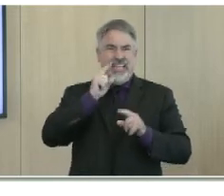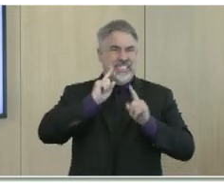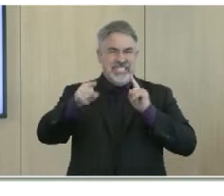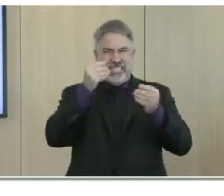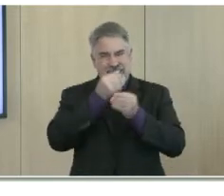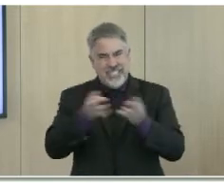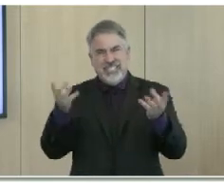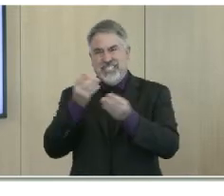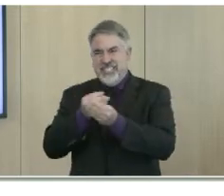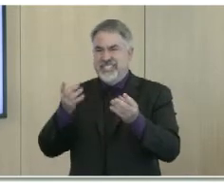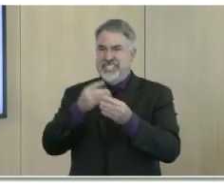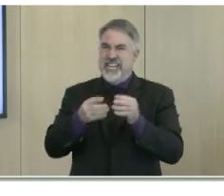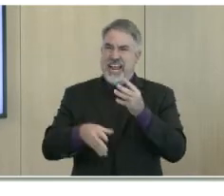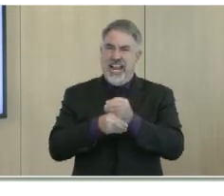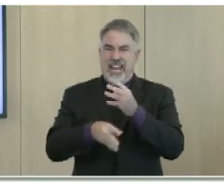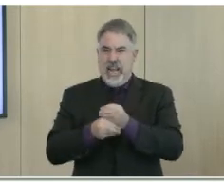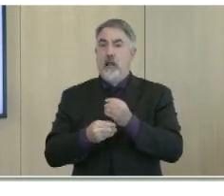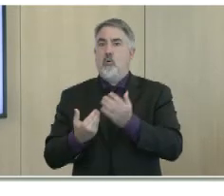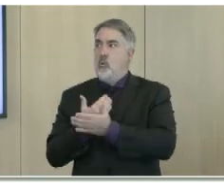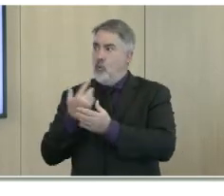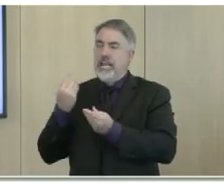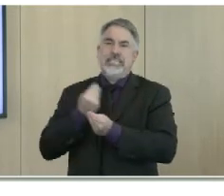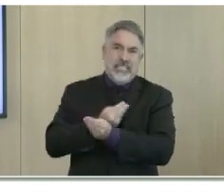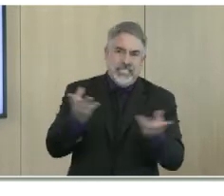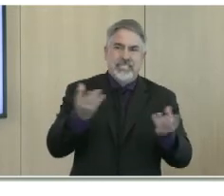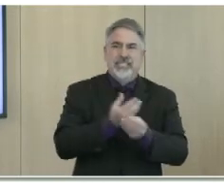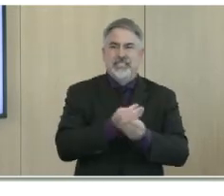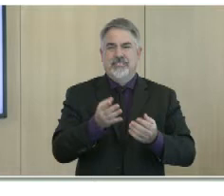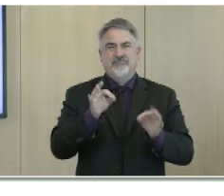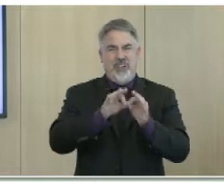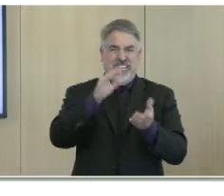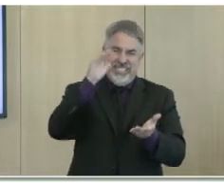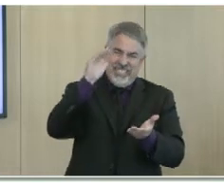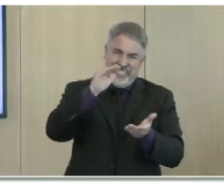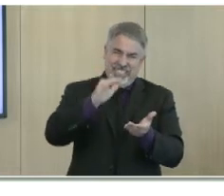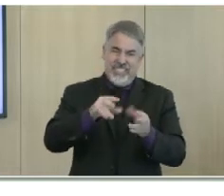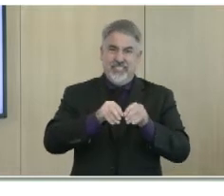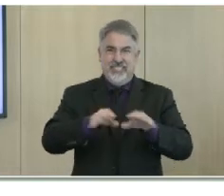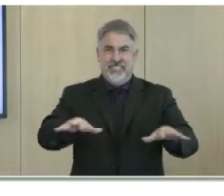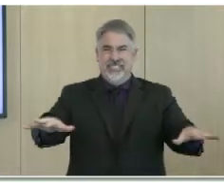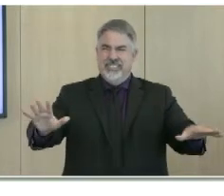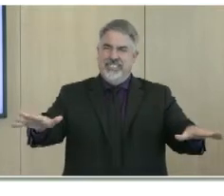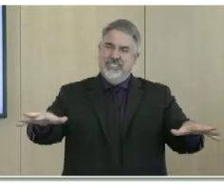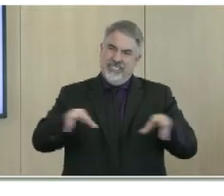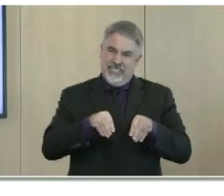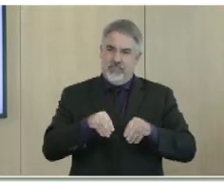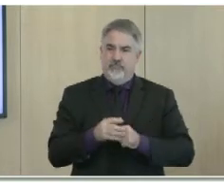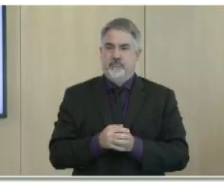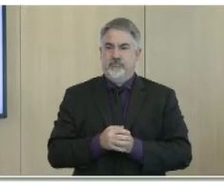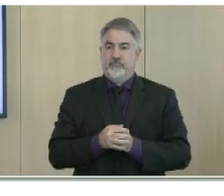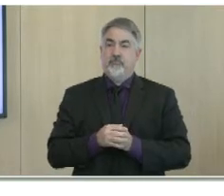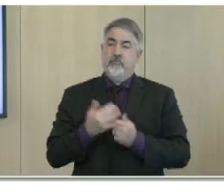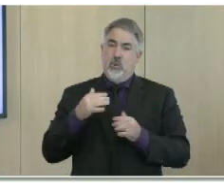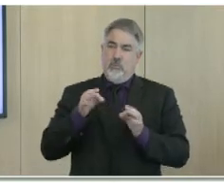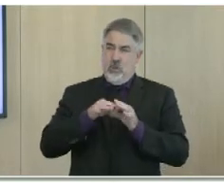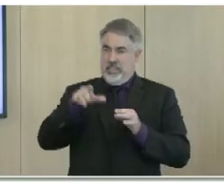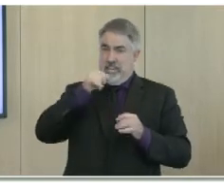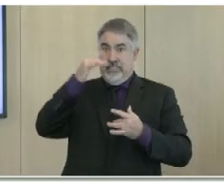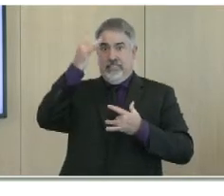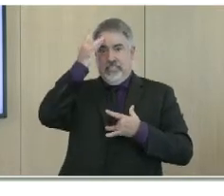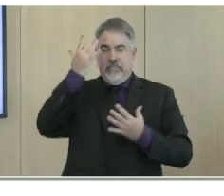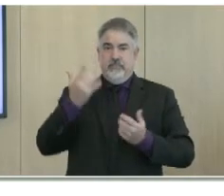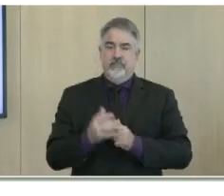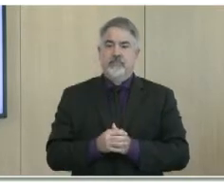measures so we can prevent this virus from spreading more and infecting our community any further. And to prevent the